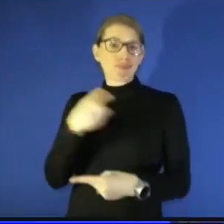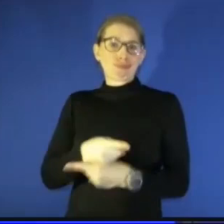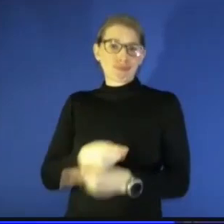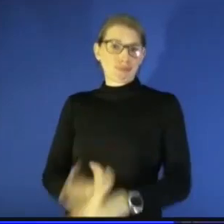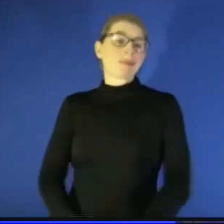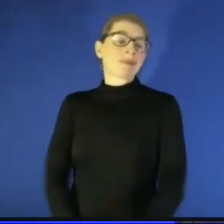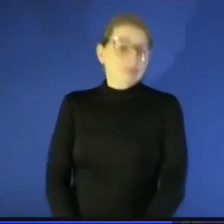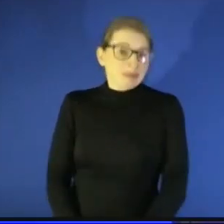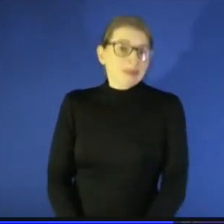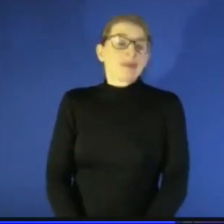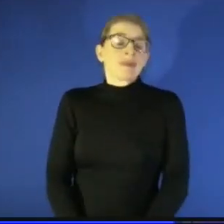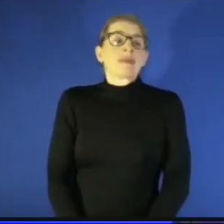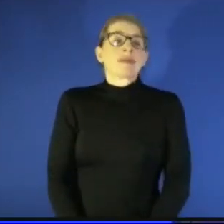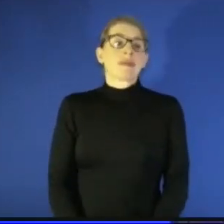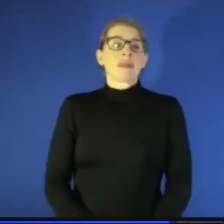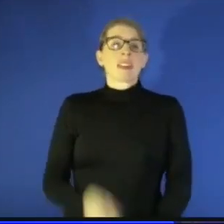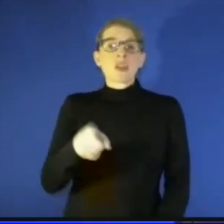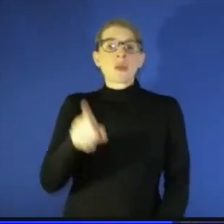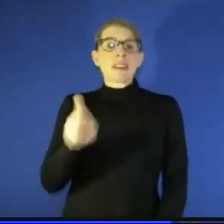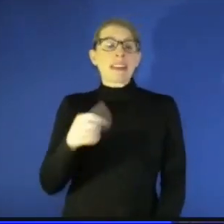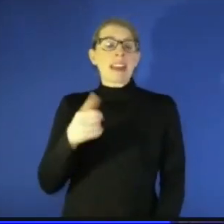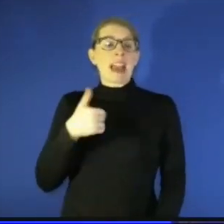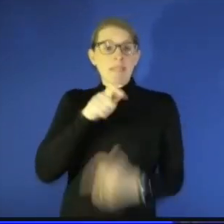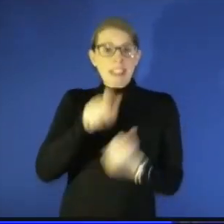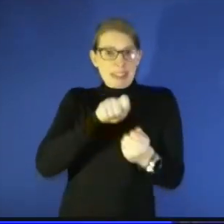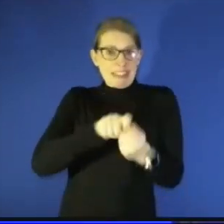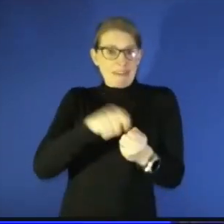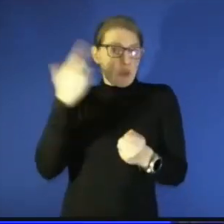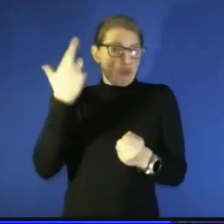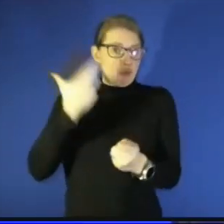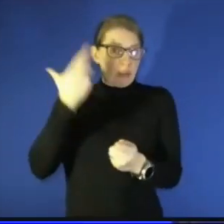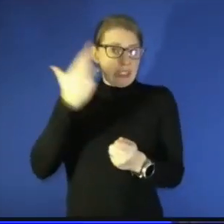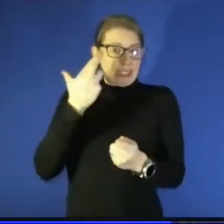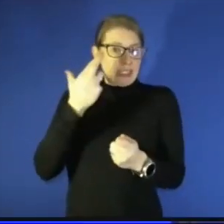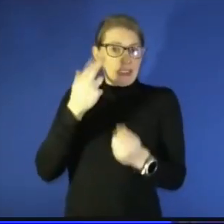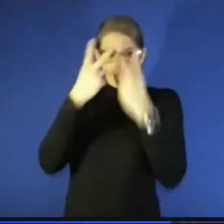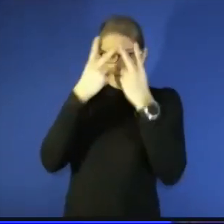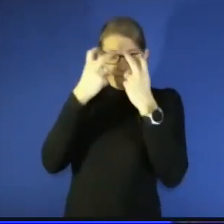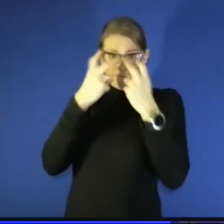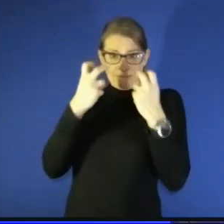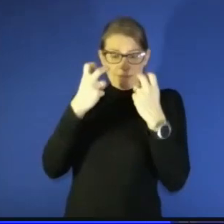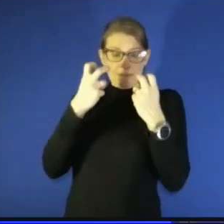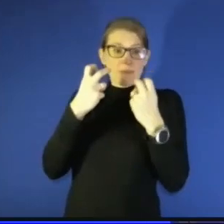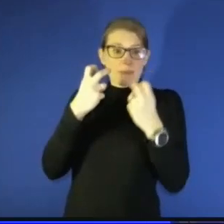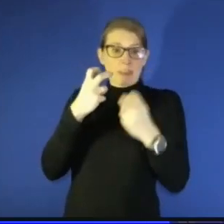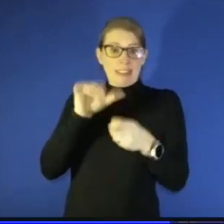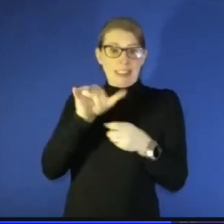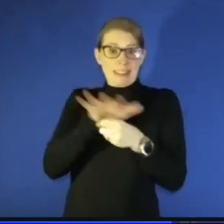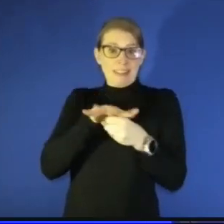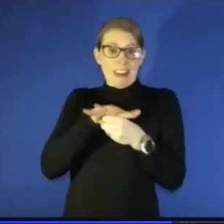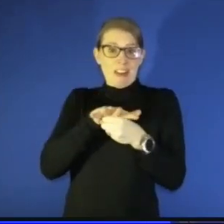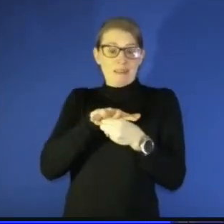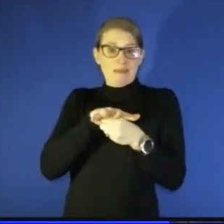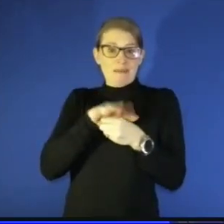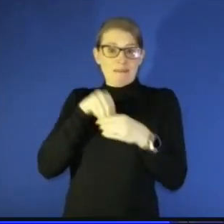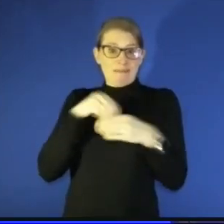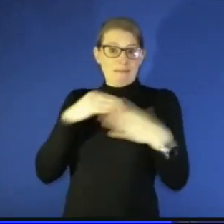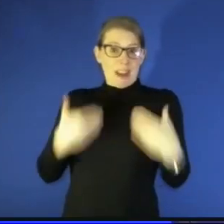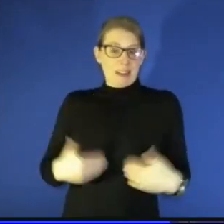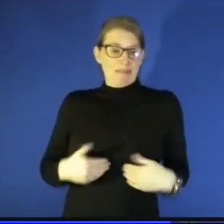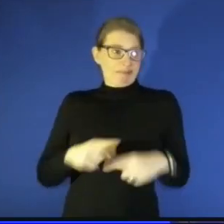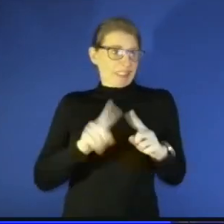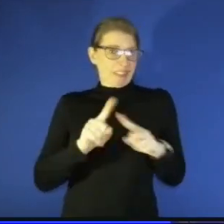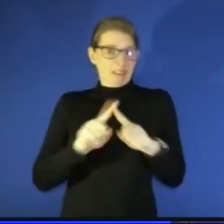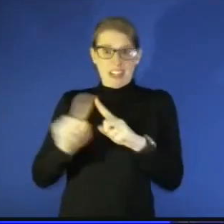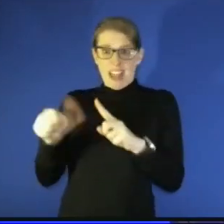You need to have a specific reason to look at that area of the body. This would not be any different for any other area of the body. You can't go to your doctor